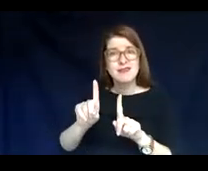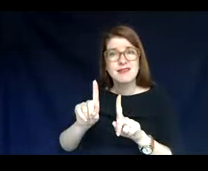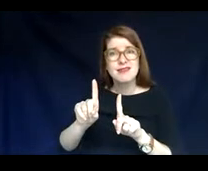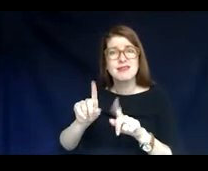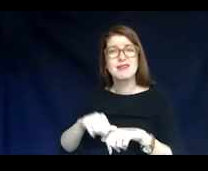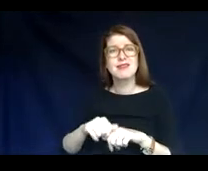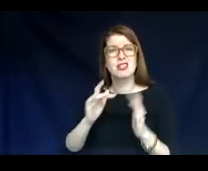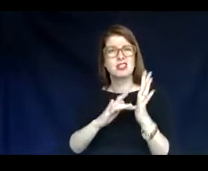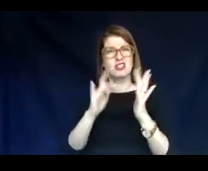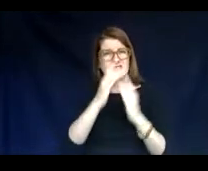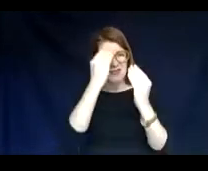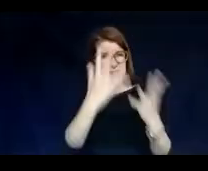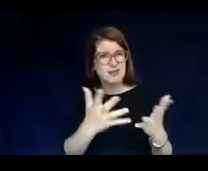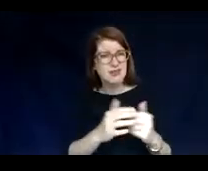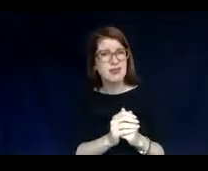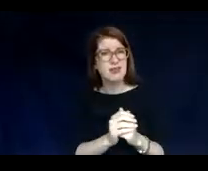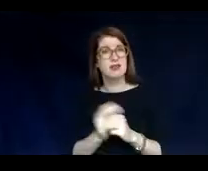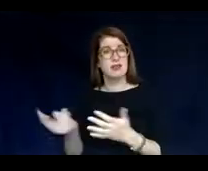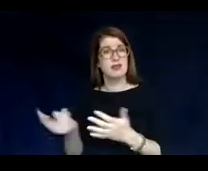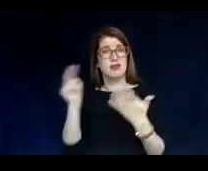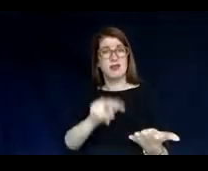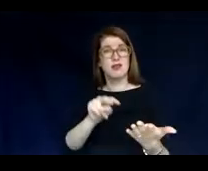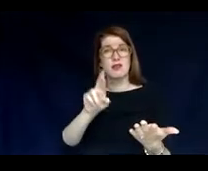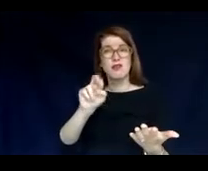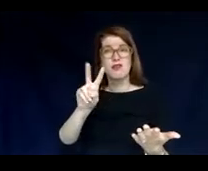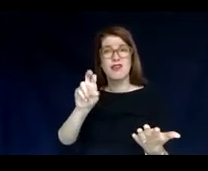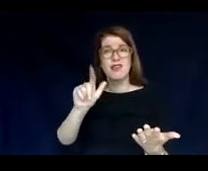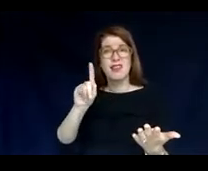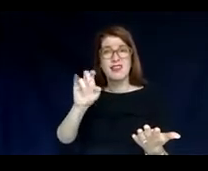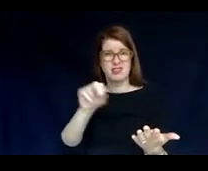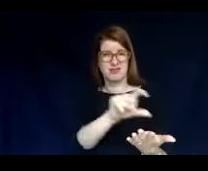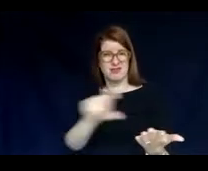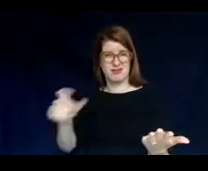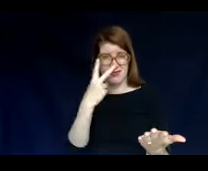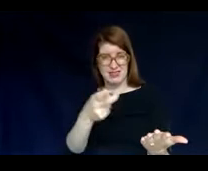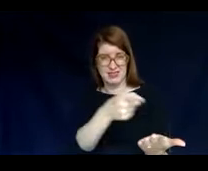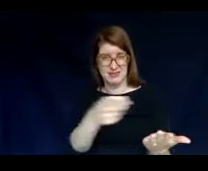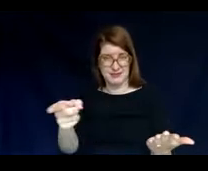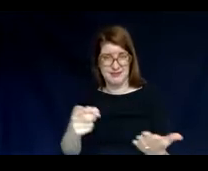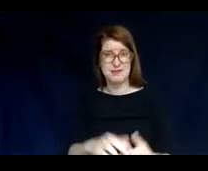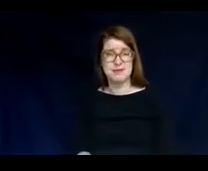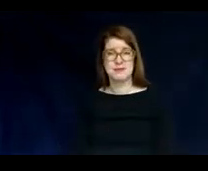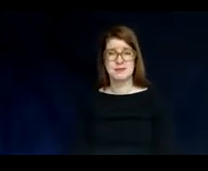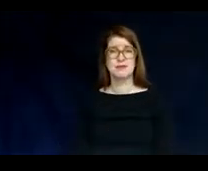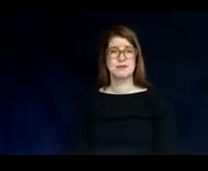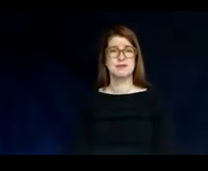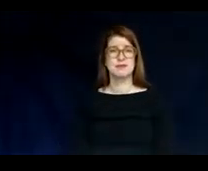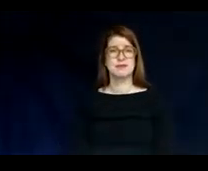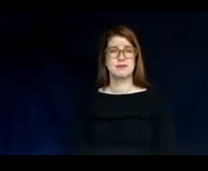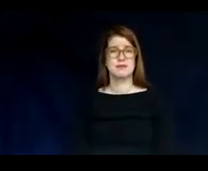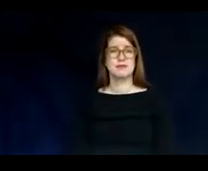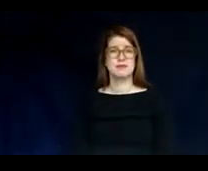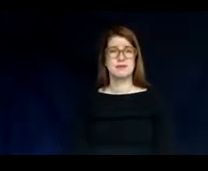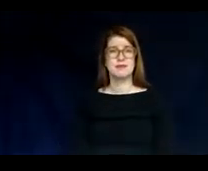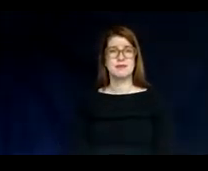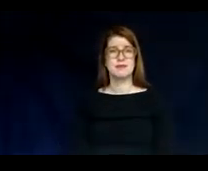look. In Revelations, he says, look, I stand at the door and knock. If you hear my voice and open the door, I will come